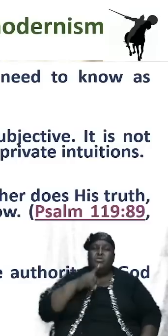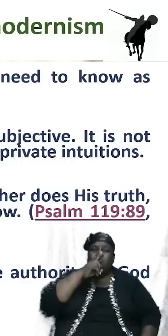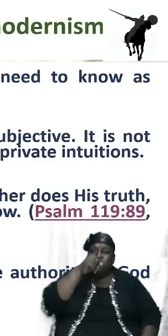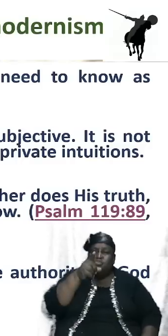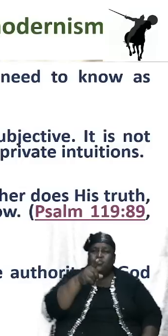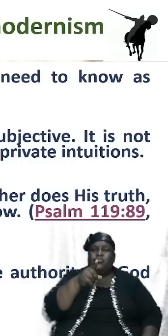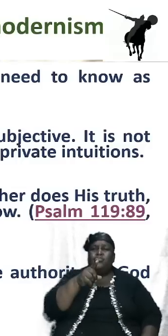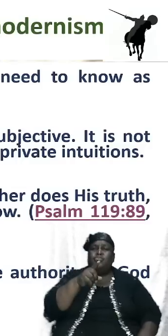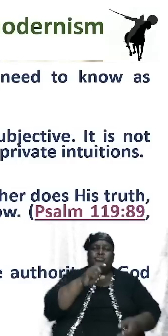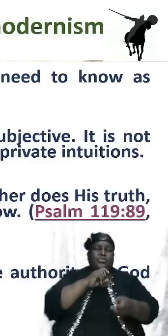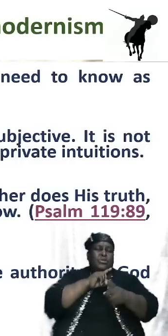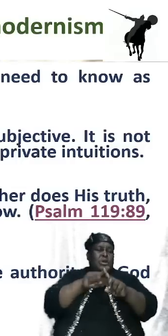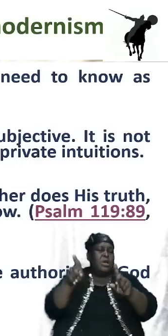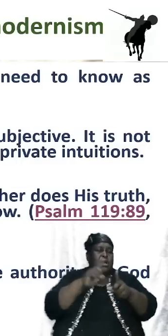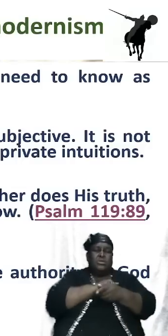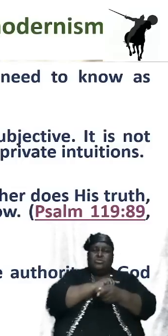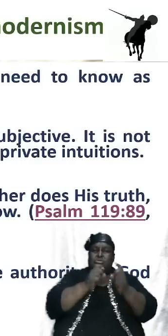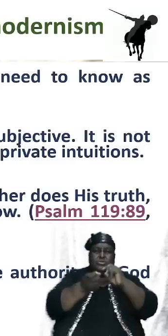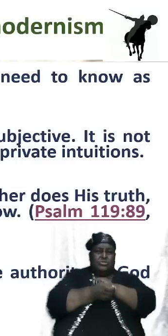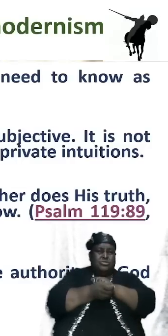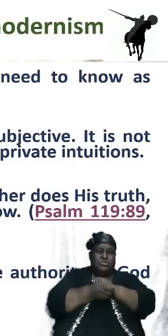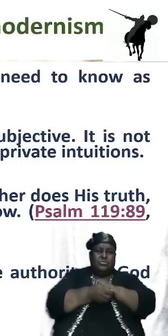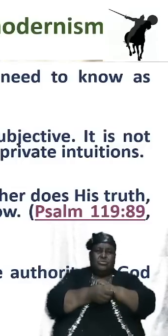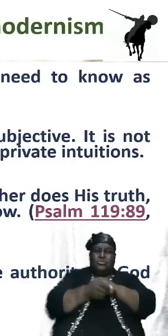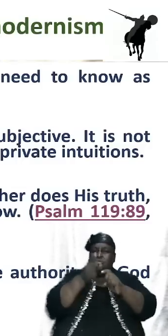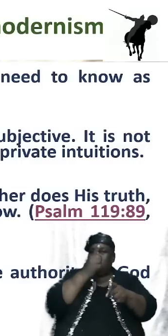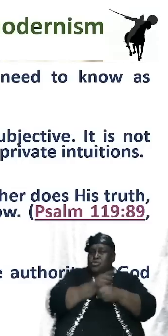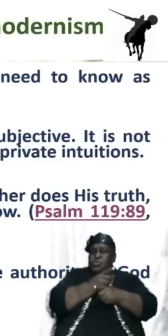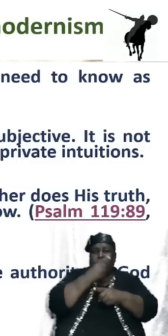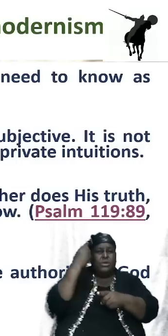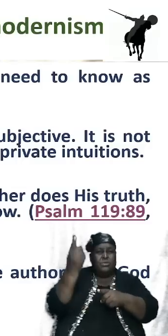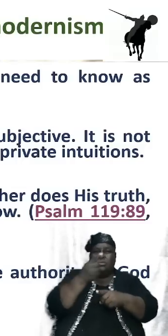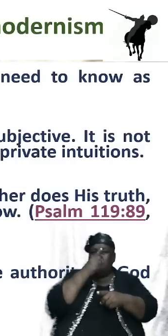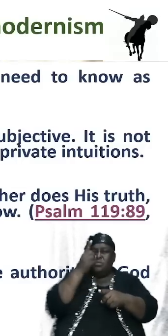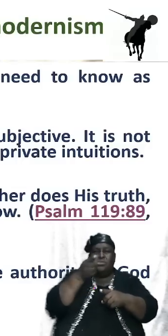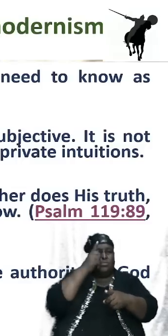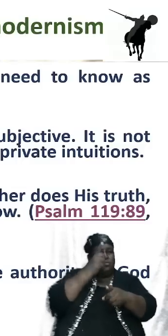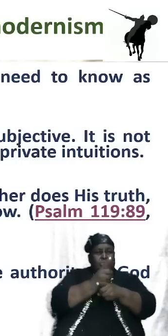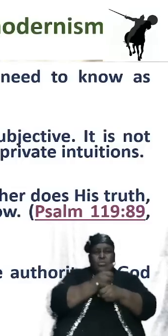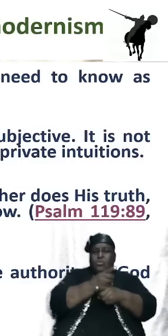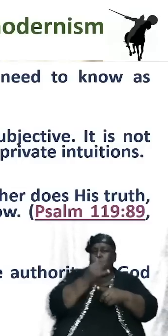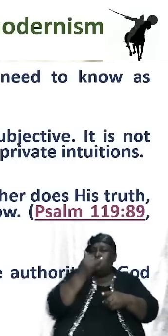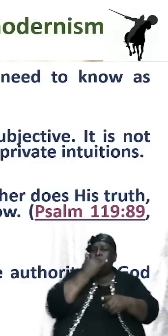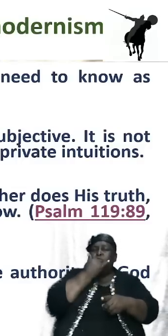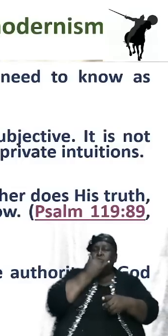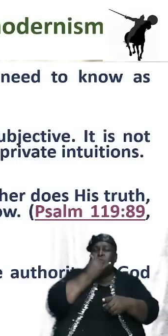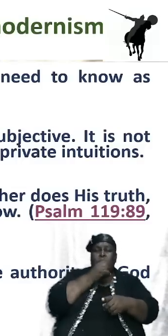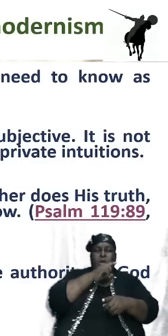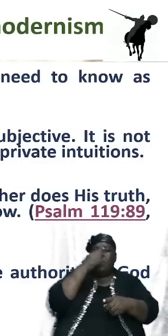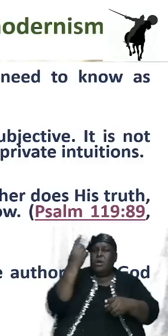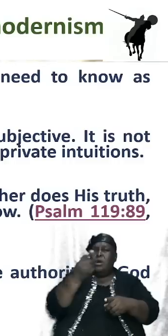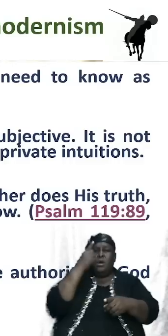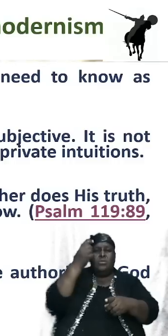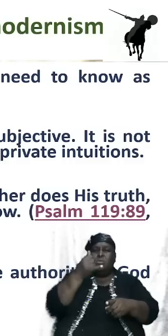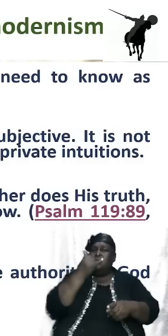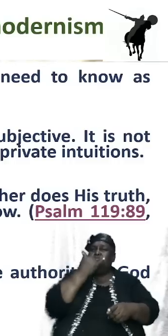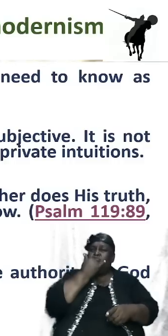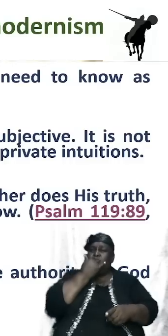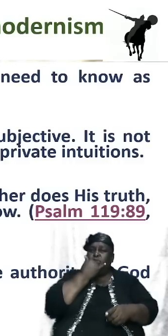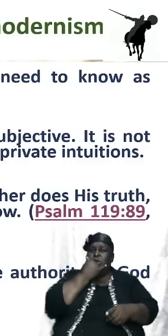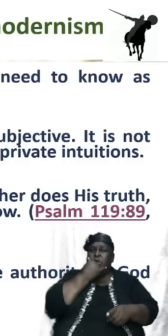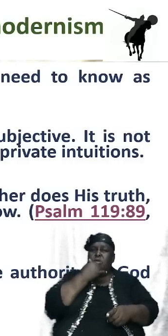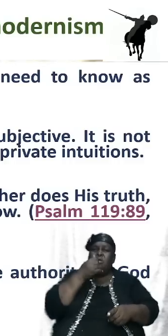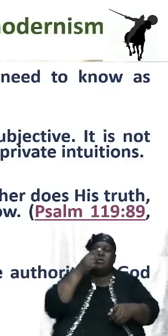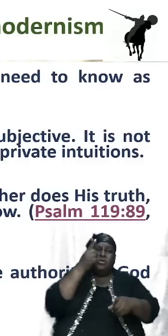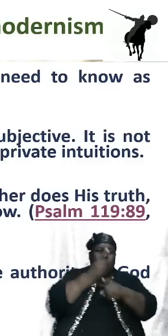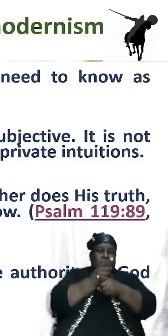is immutable. Right is always right, and wrong is forever wrong. Let me say that again.